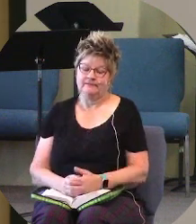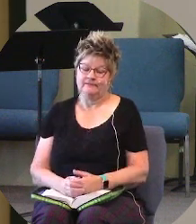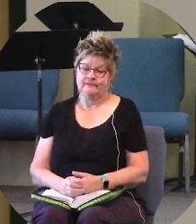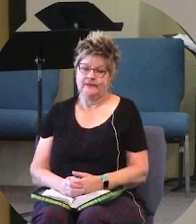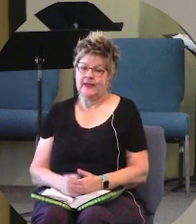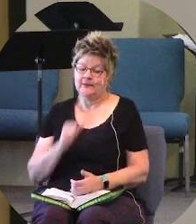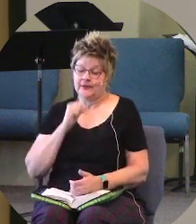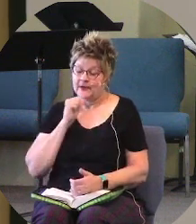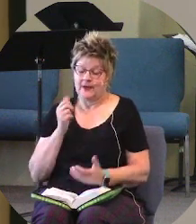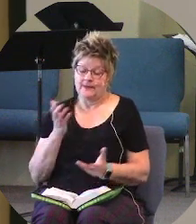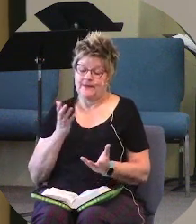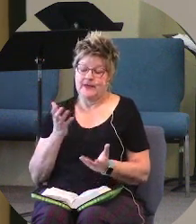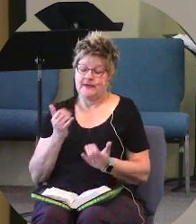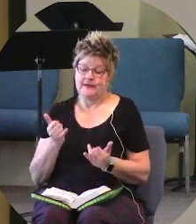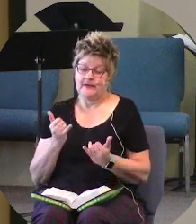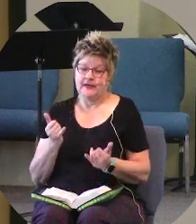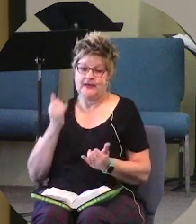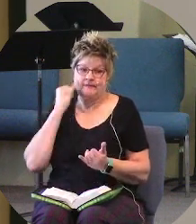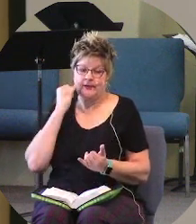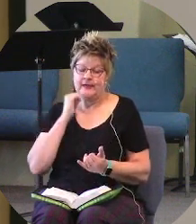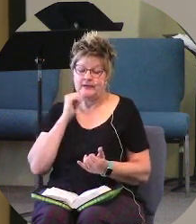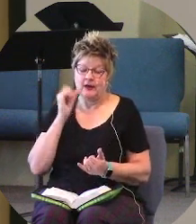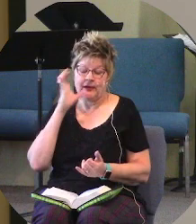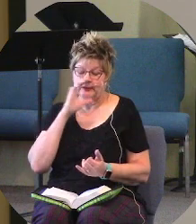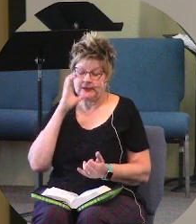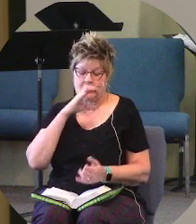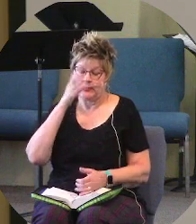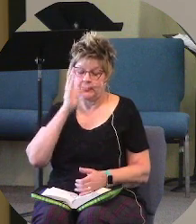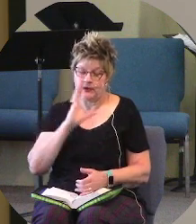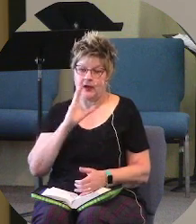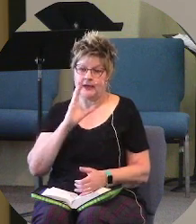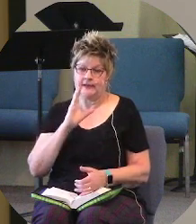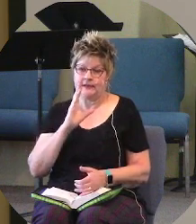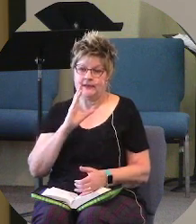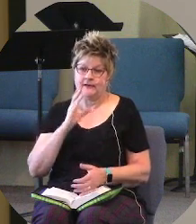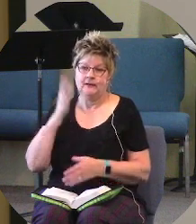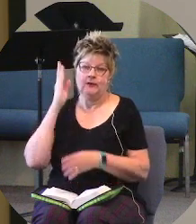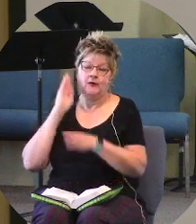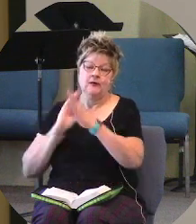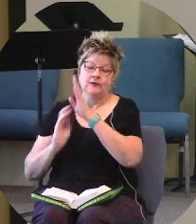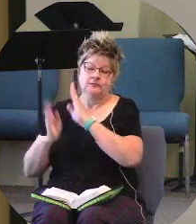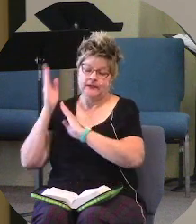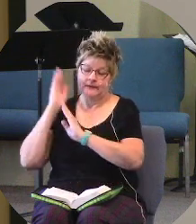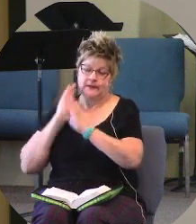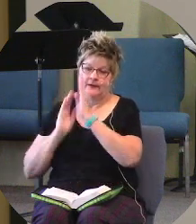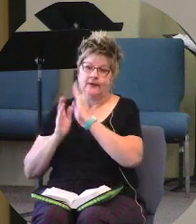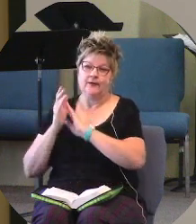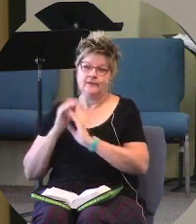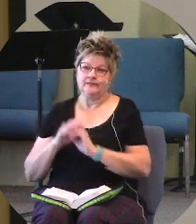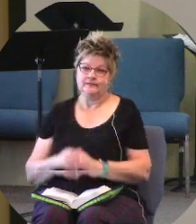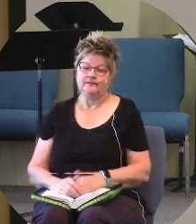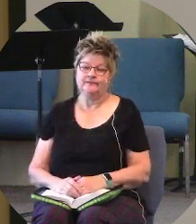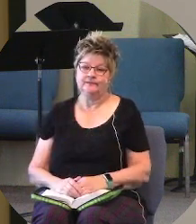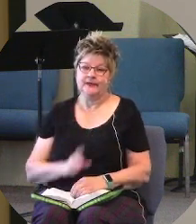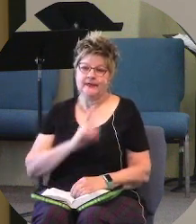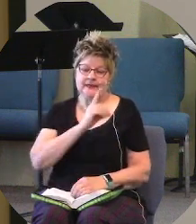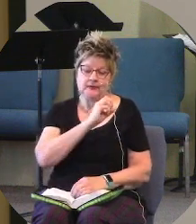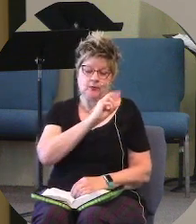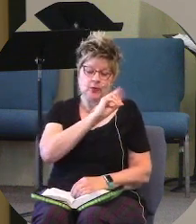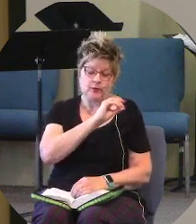I wouldn't be here today if we had not sought God in that parking lot at D and 30 Road.